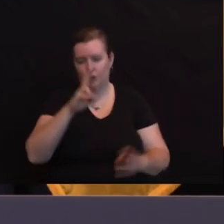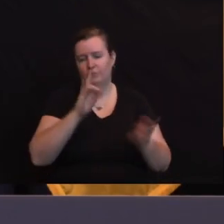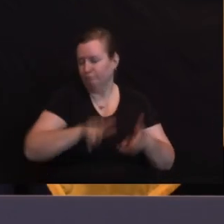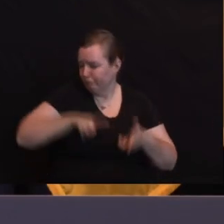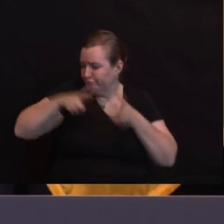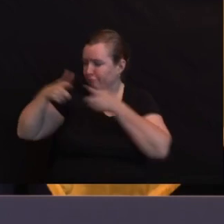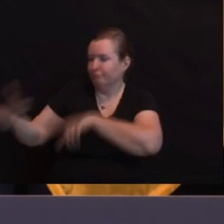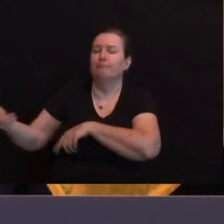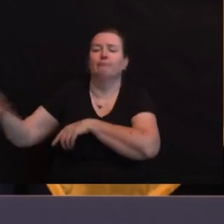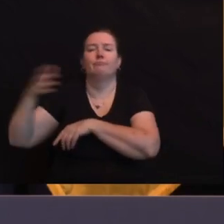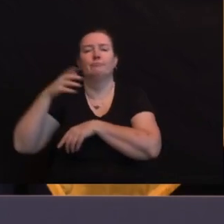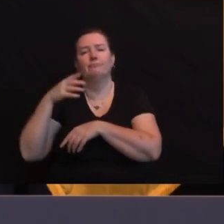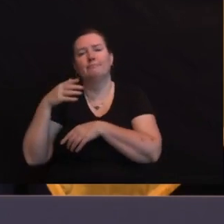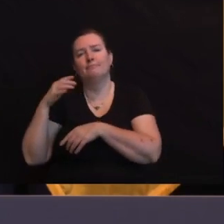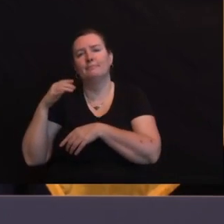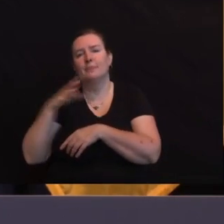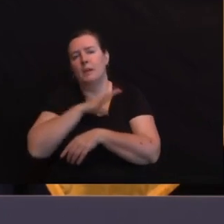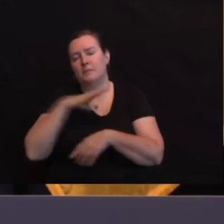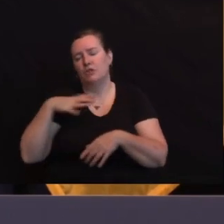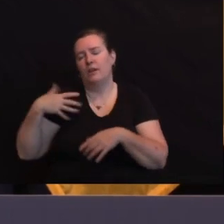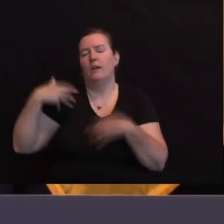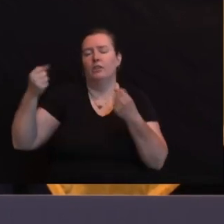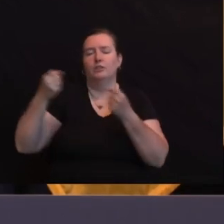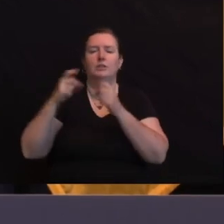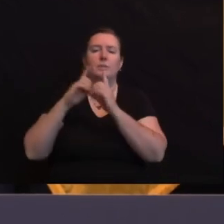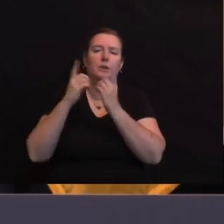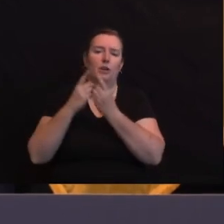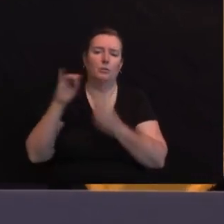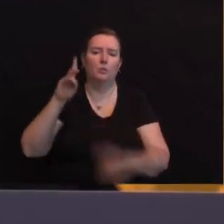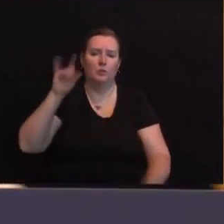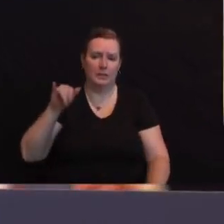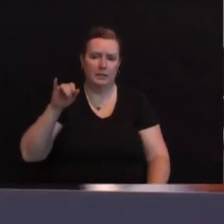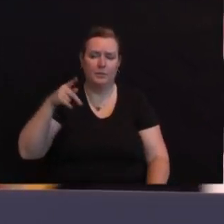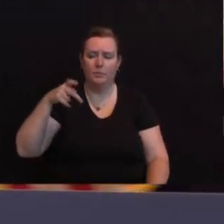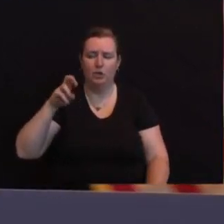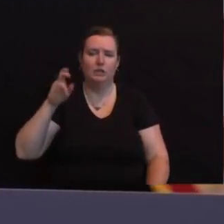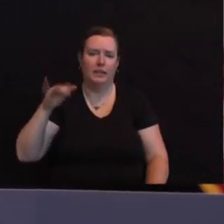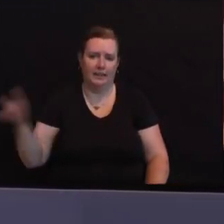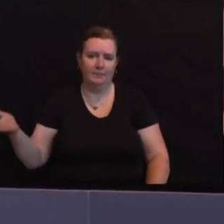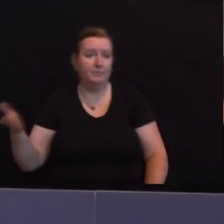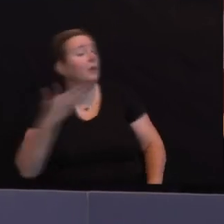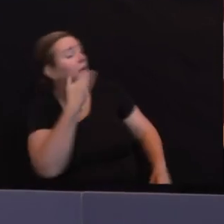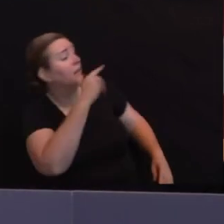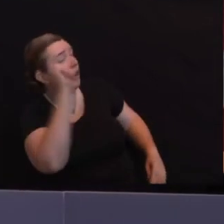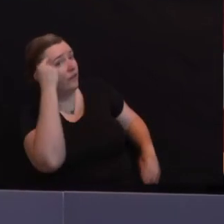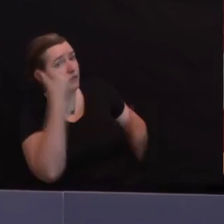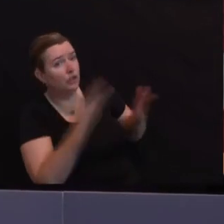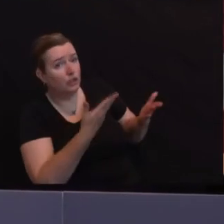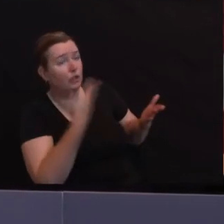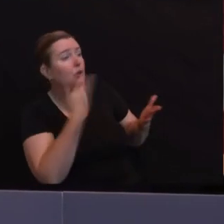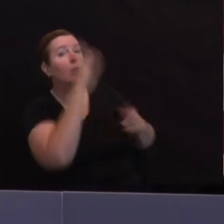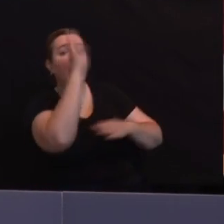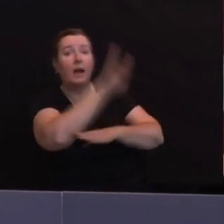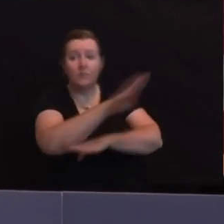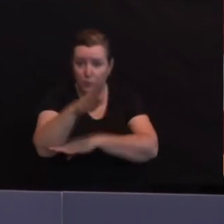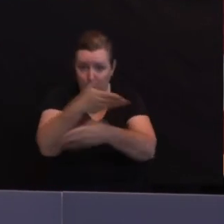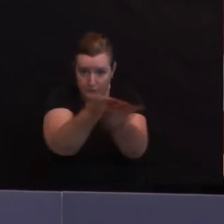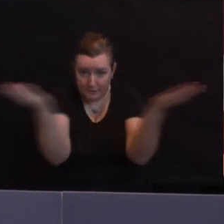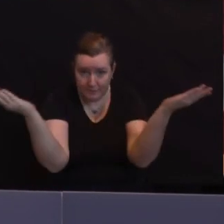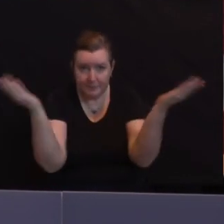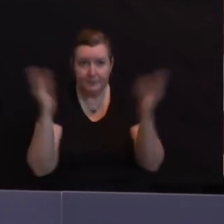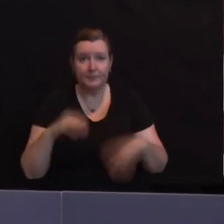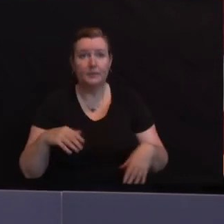needs no introduction, the Commissioner of the Department of Health, Judy Persichilli. Thank you, Governor, and good afternoon. As the Governor shared,